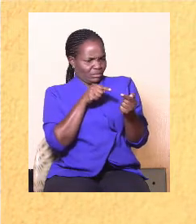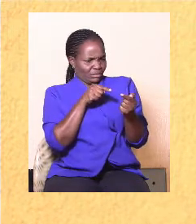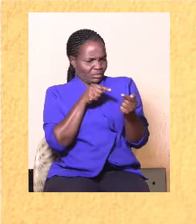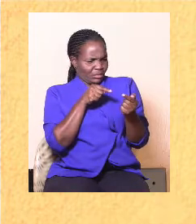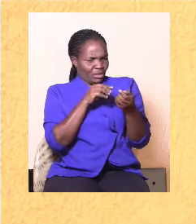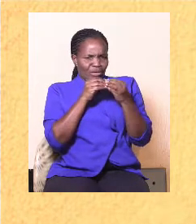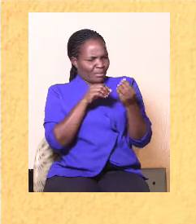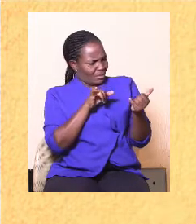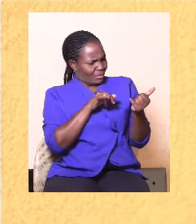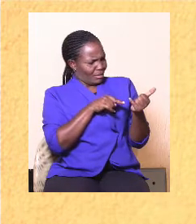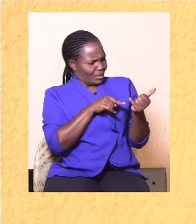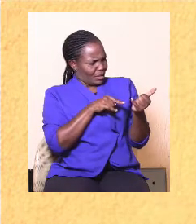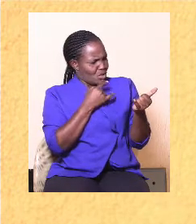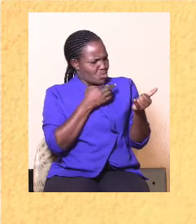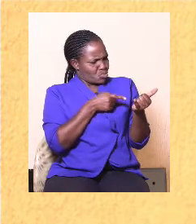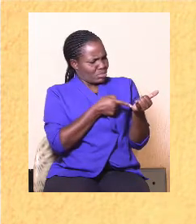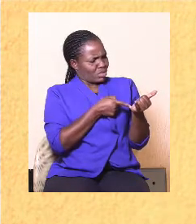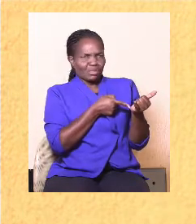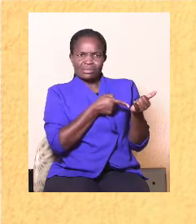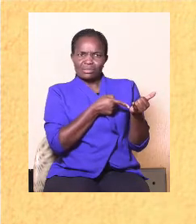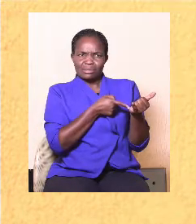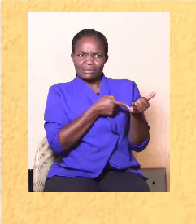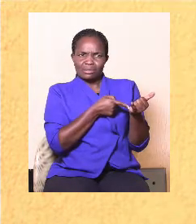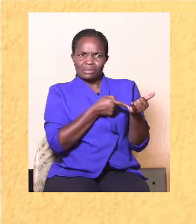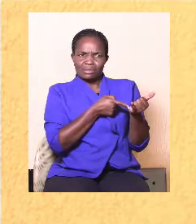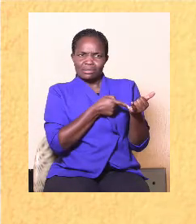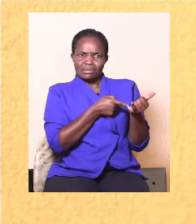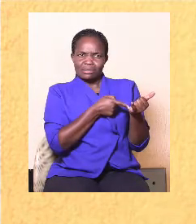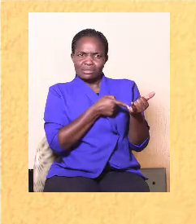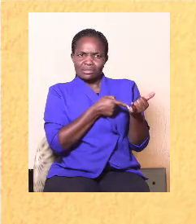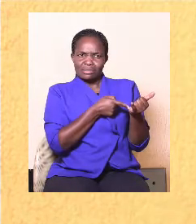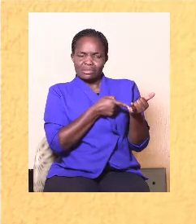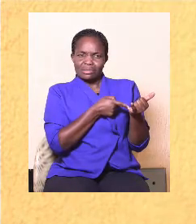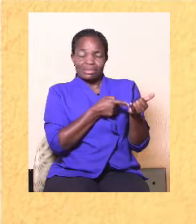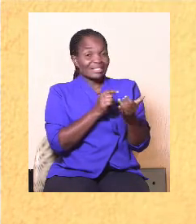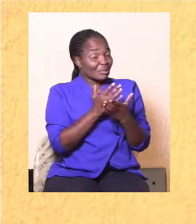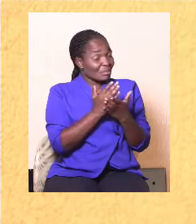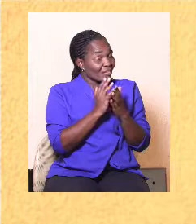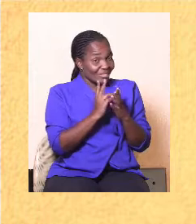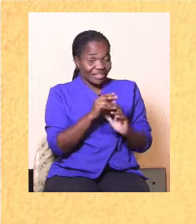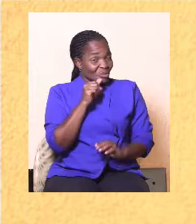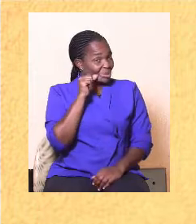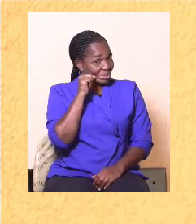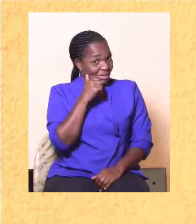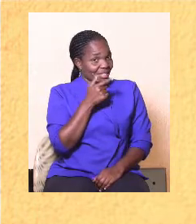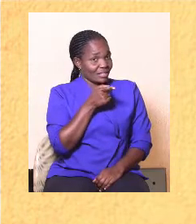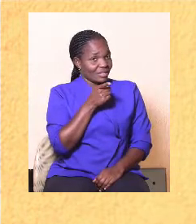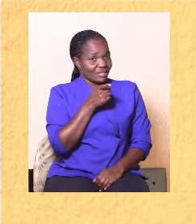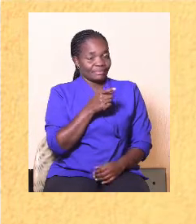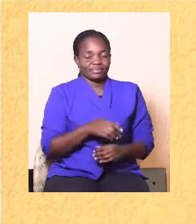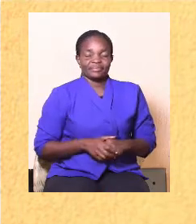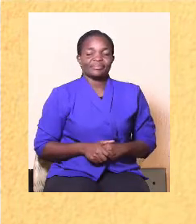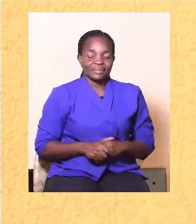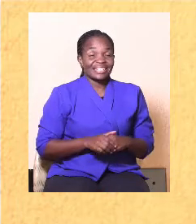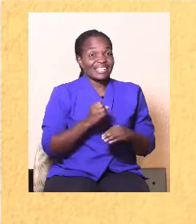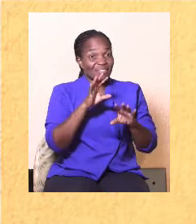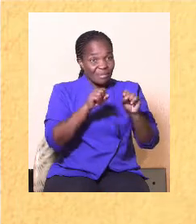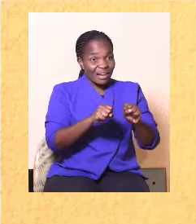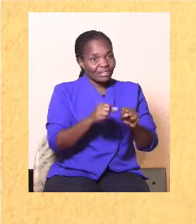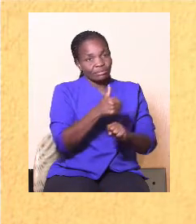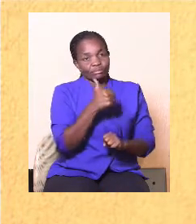phone number to see who is really behind this. So people who will attempt to abuse this, there will be consequences.